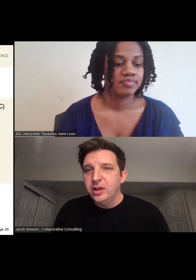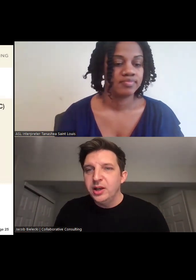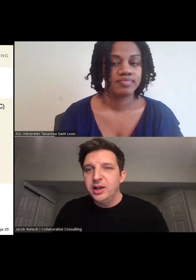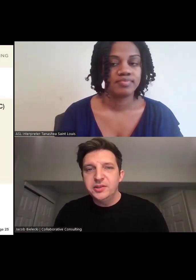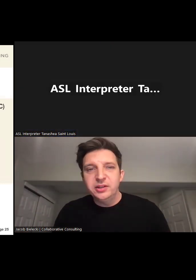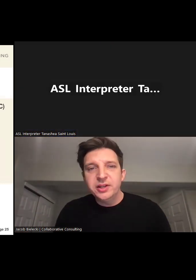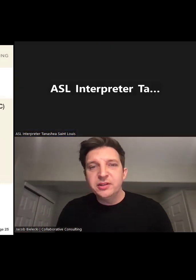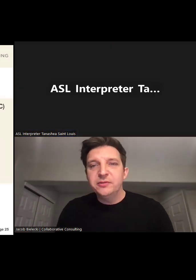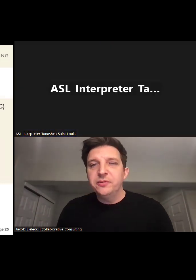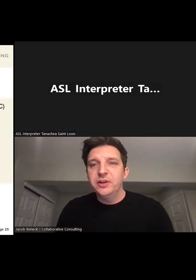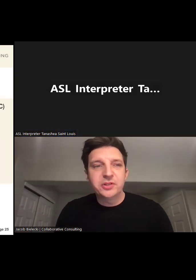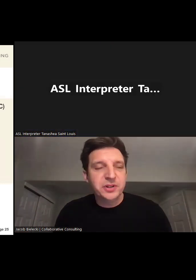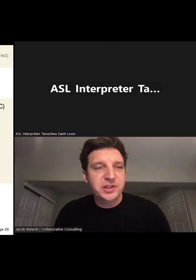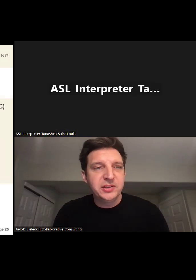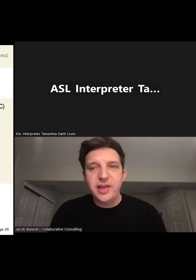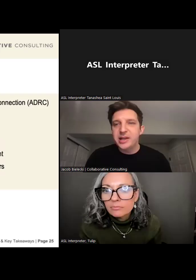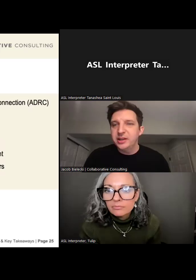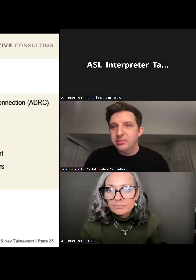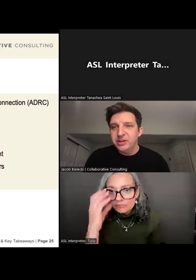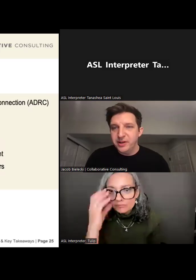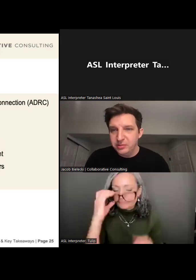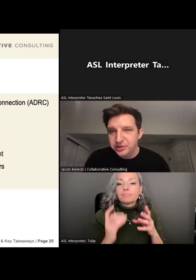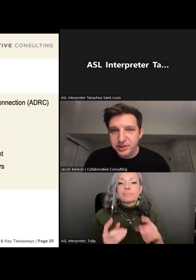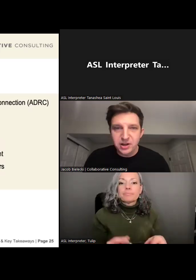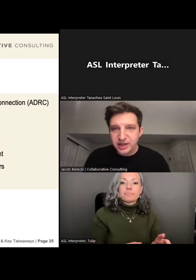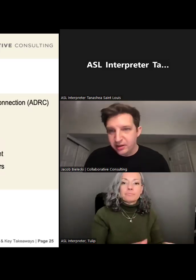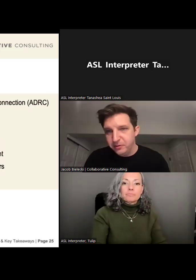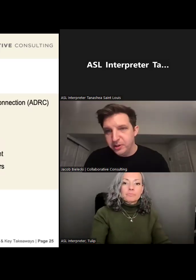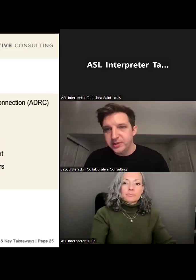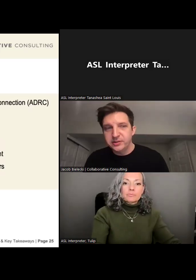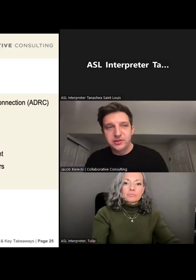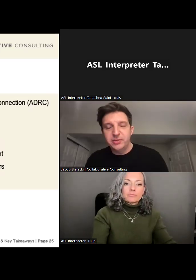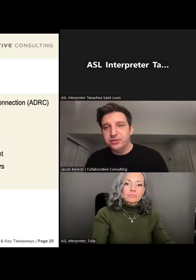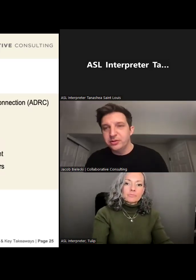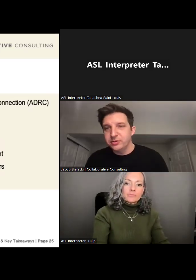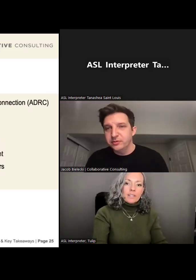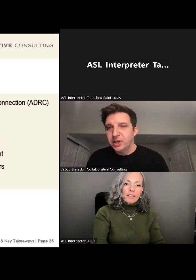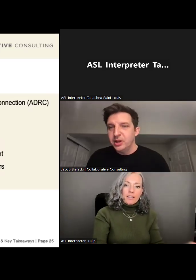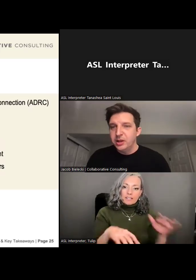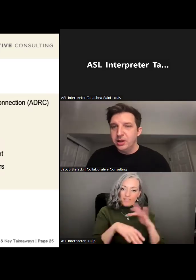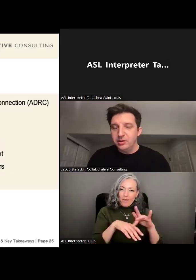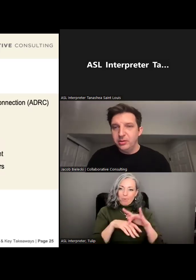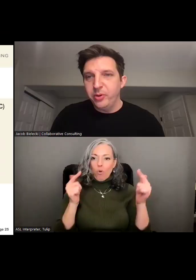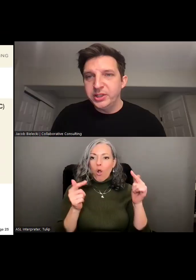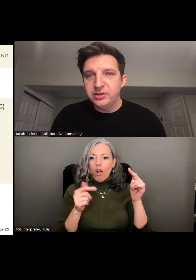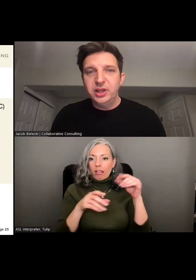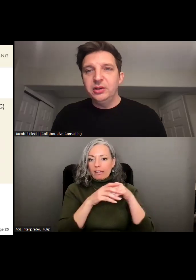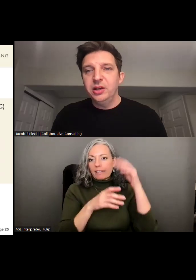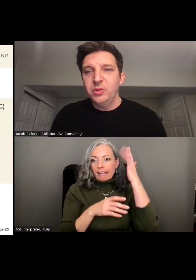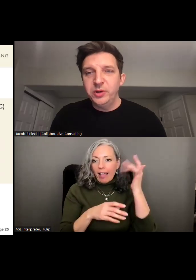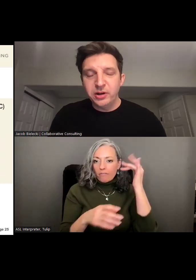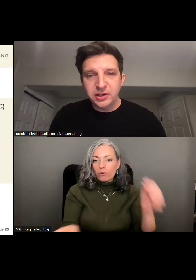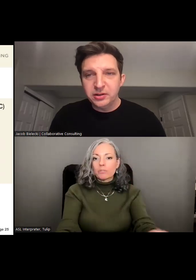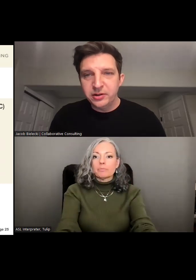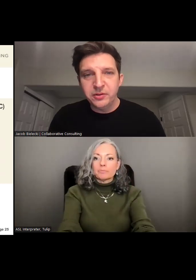define a series of services that can be available to all Californians. This was a major sort of a point